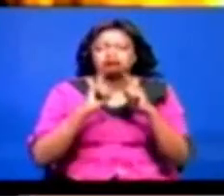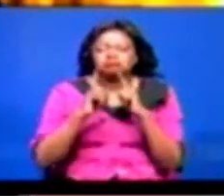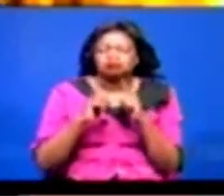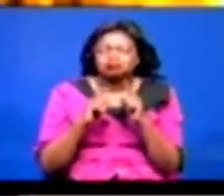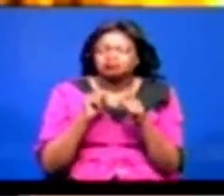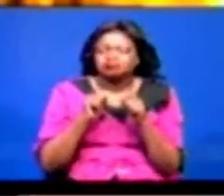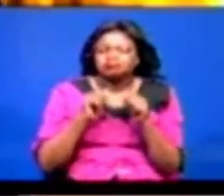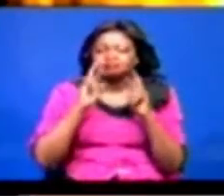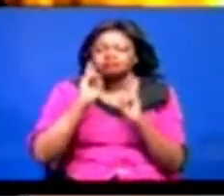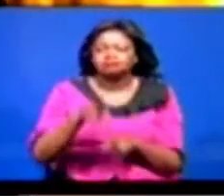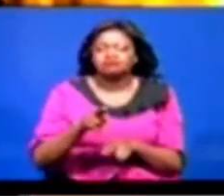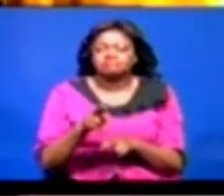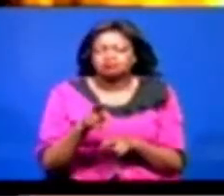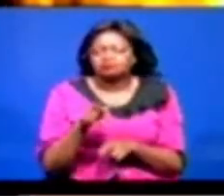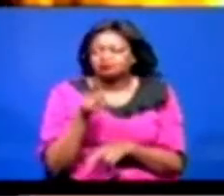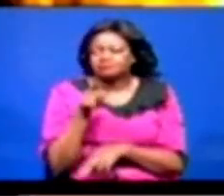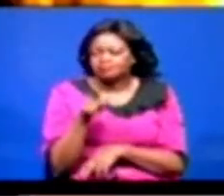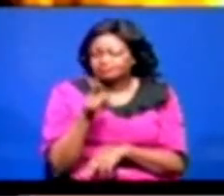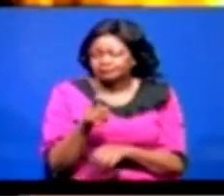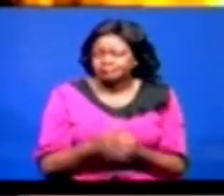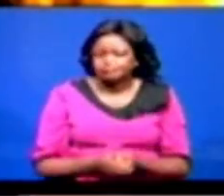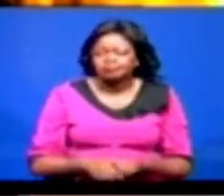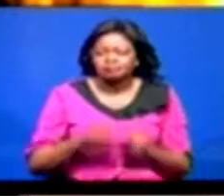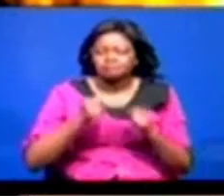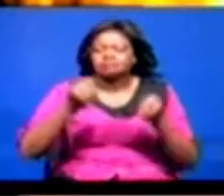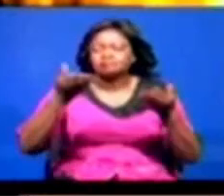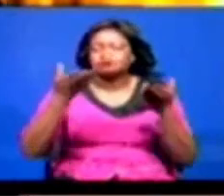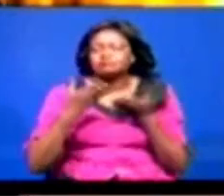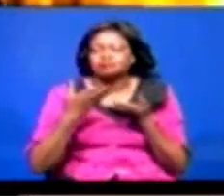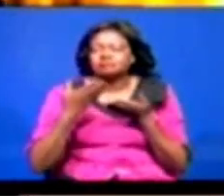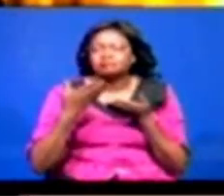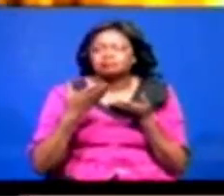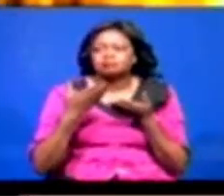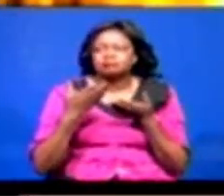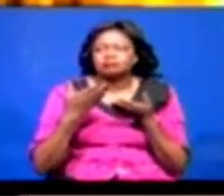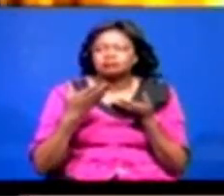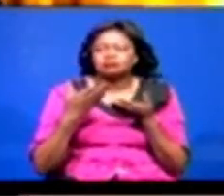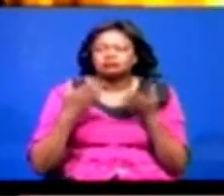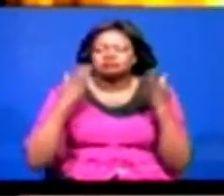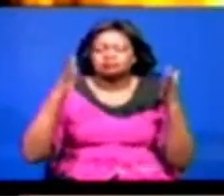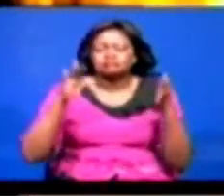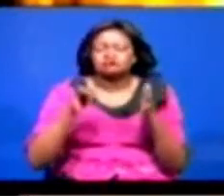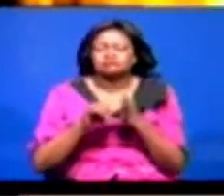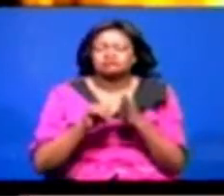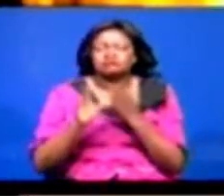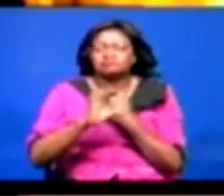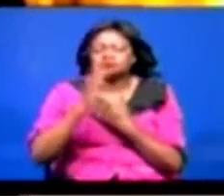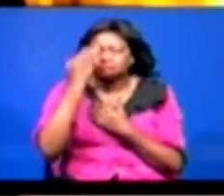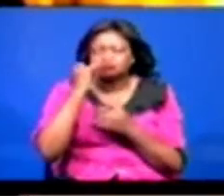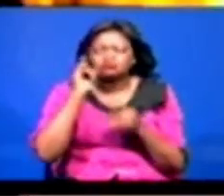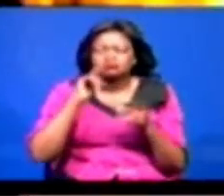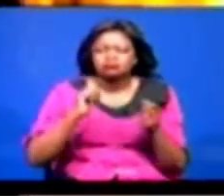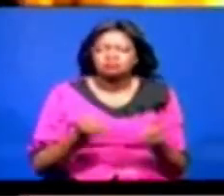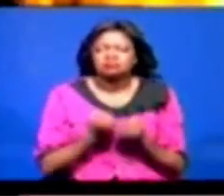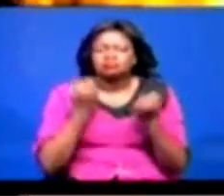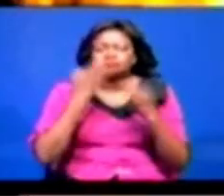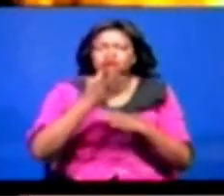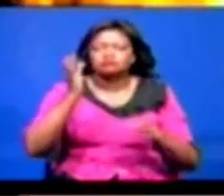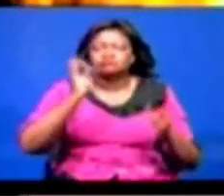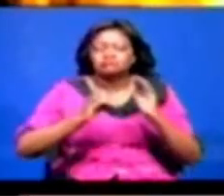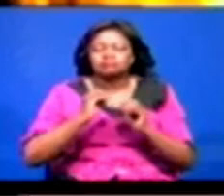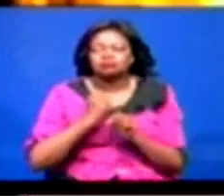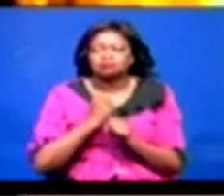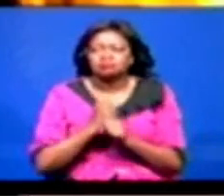would cause huge ramifications to this country, because what would happen if after the elections have been conducted